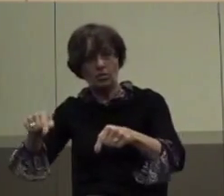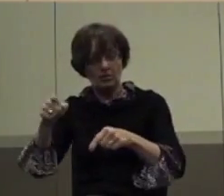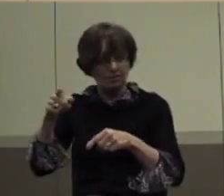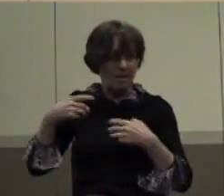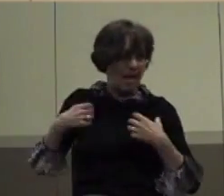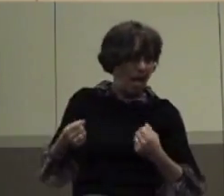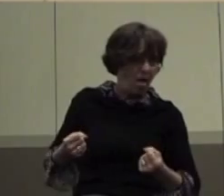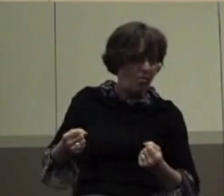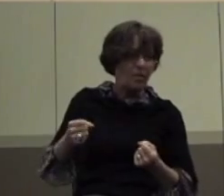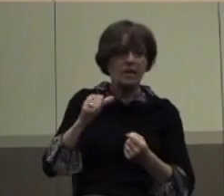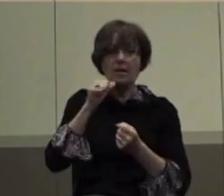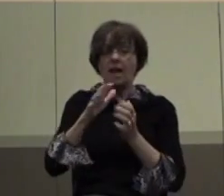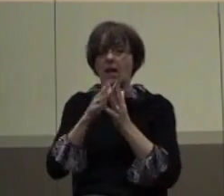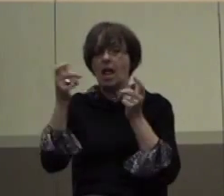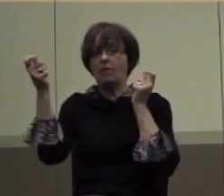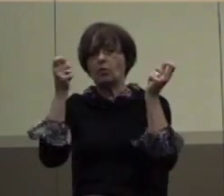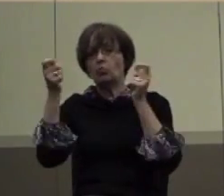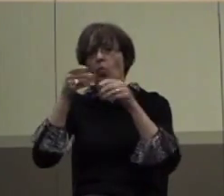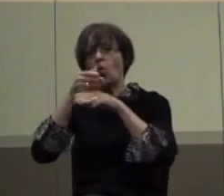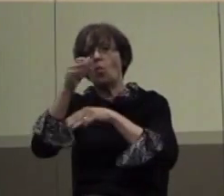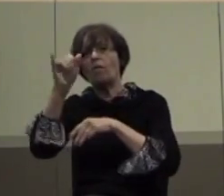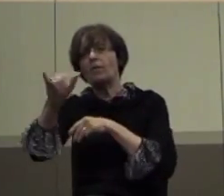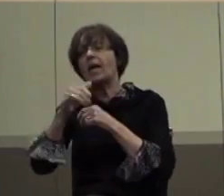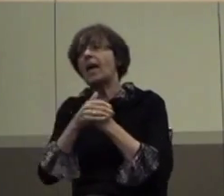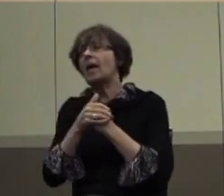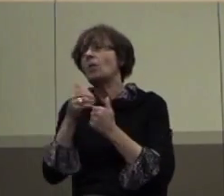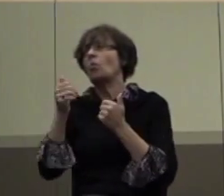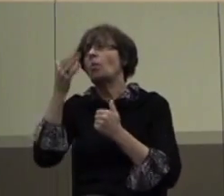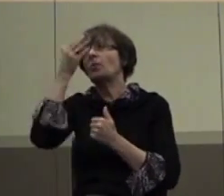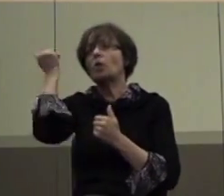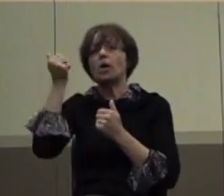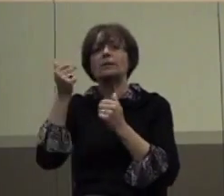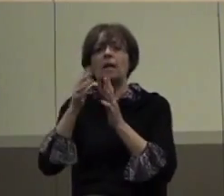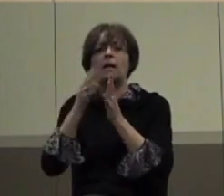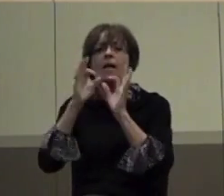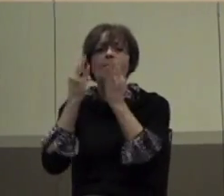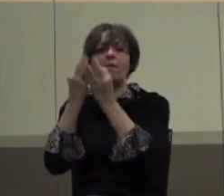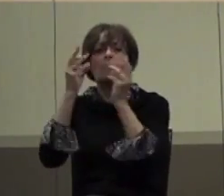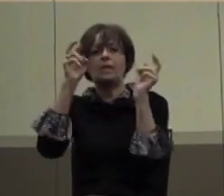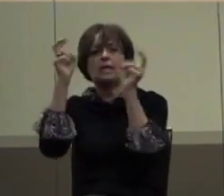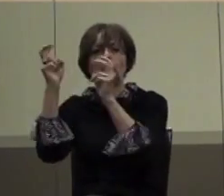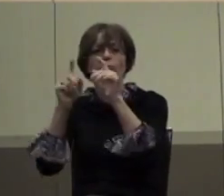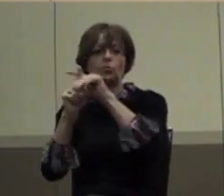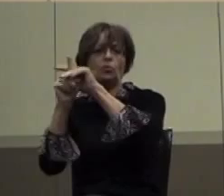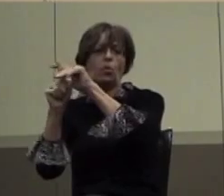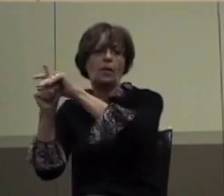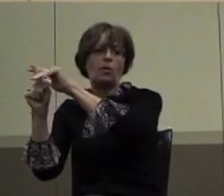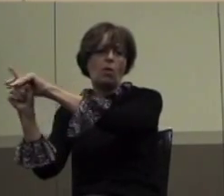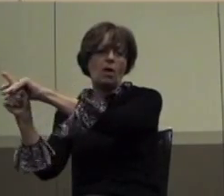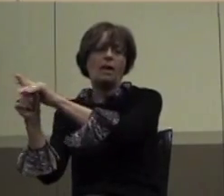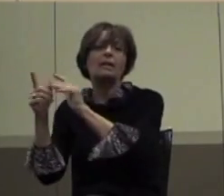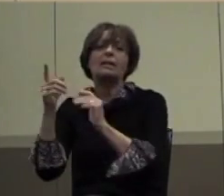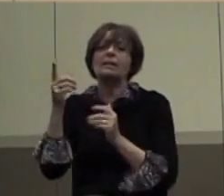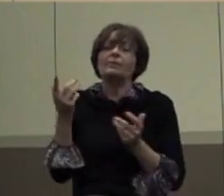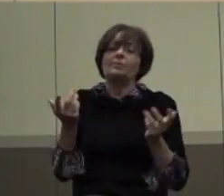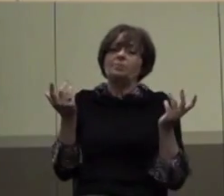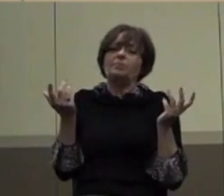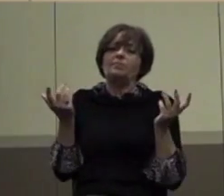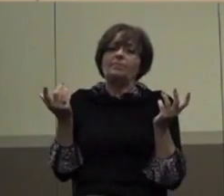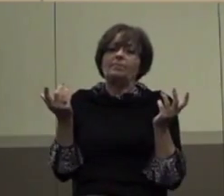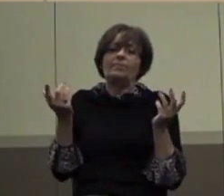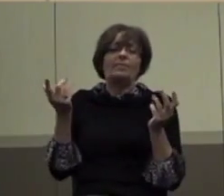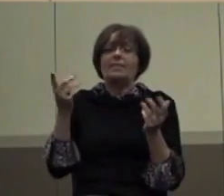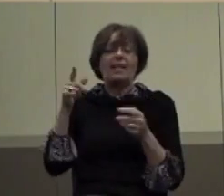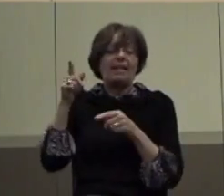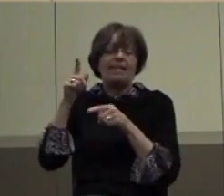and there's not a lot of control over it? Is it because there's a lot of family issues going on and he just, they just don't manage to